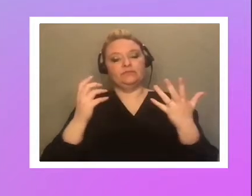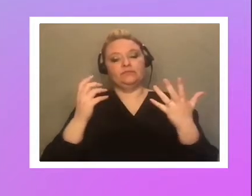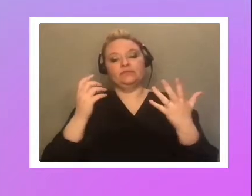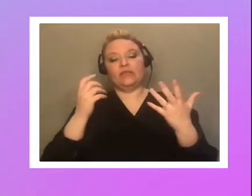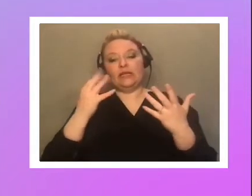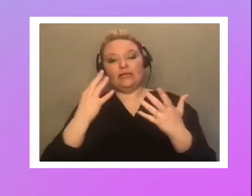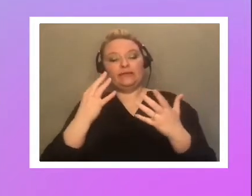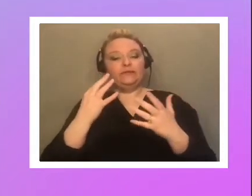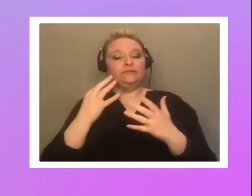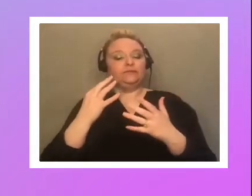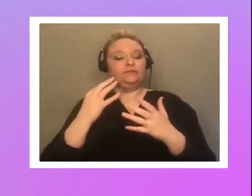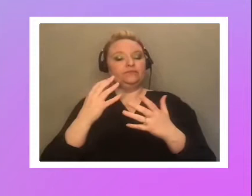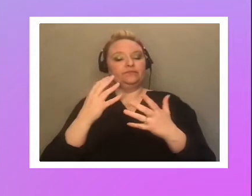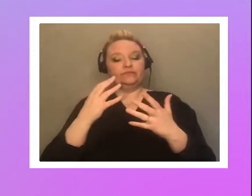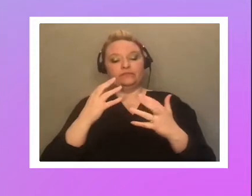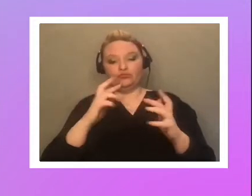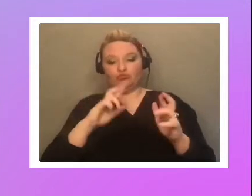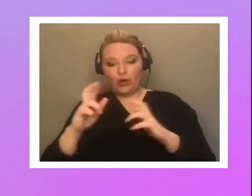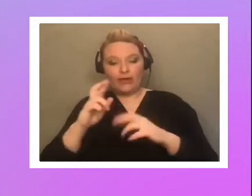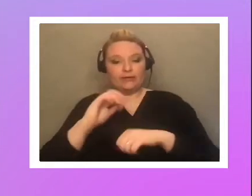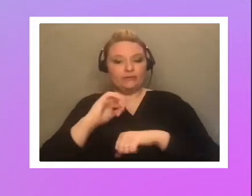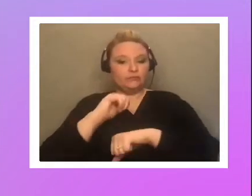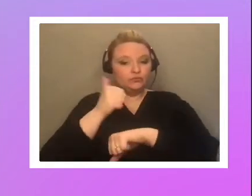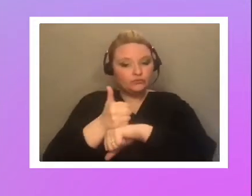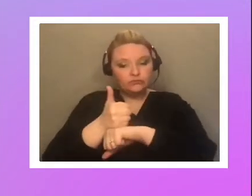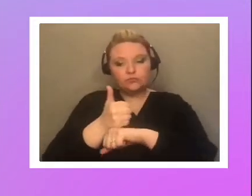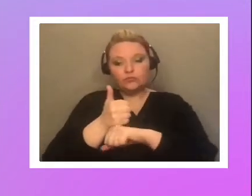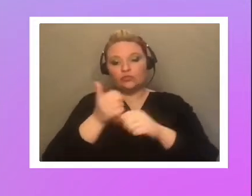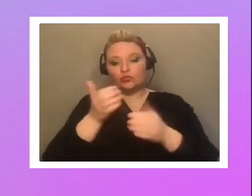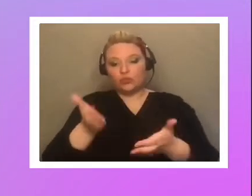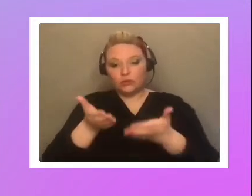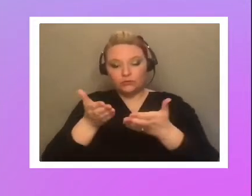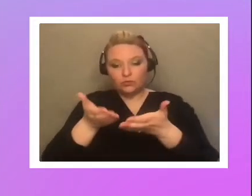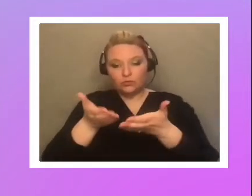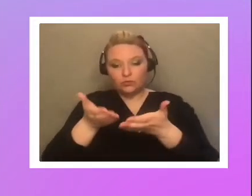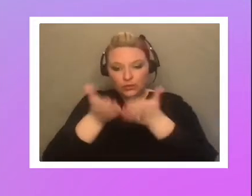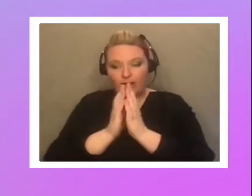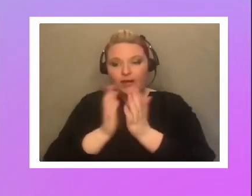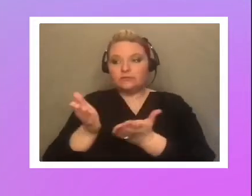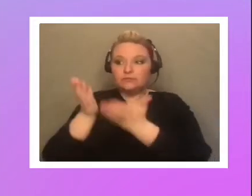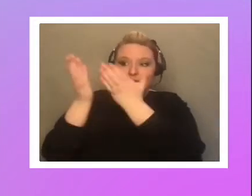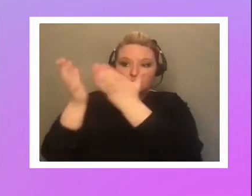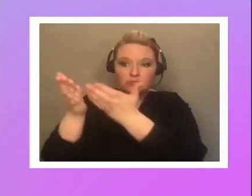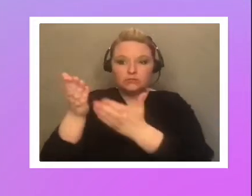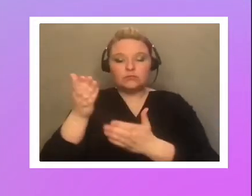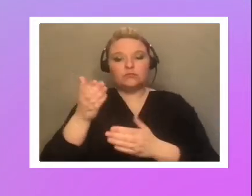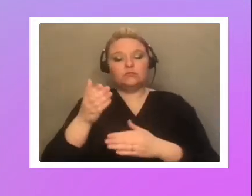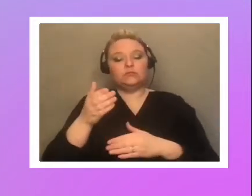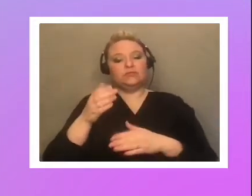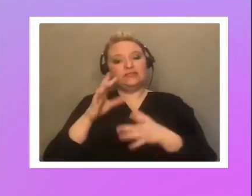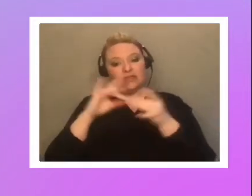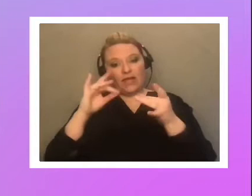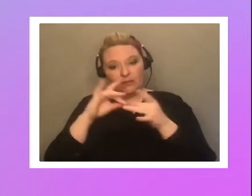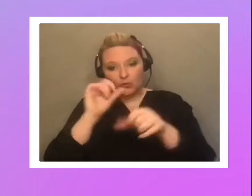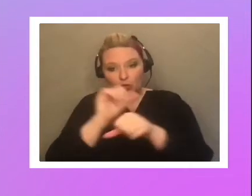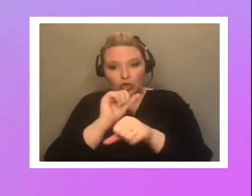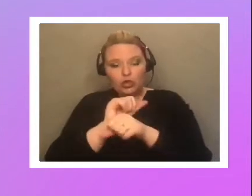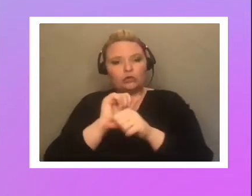your requests for proposals, statements of work, and any overall